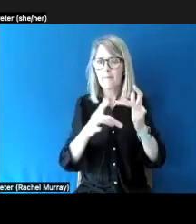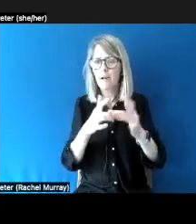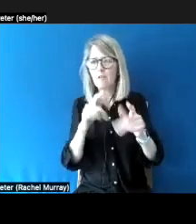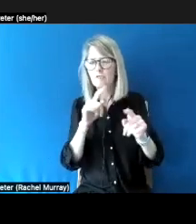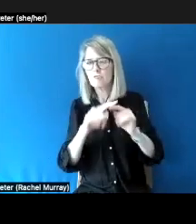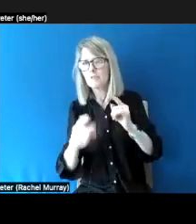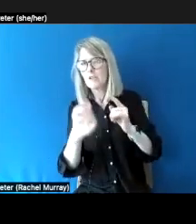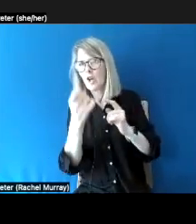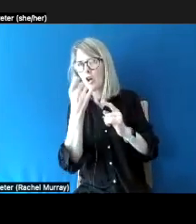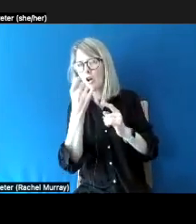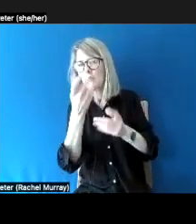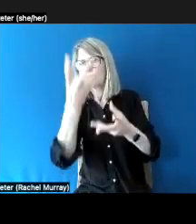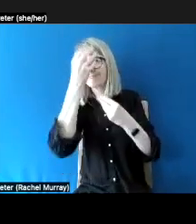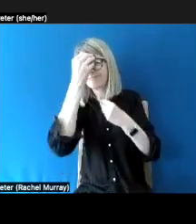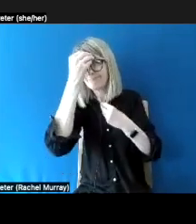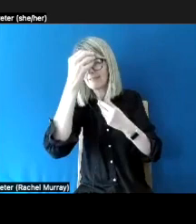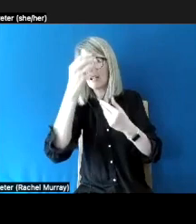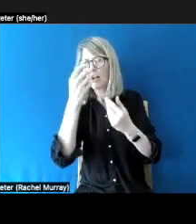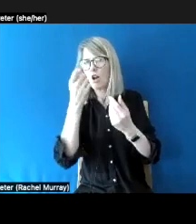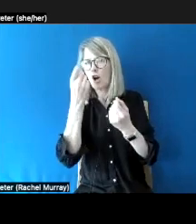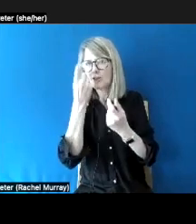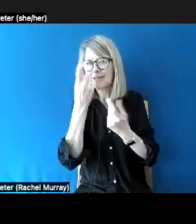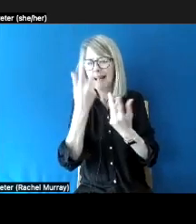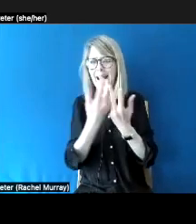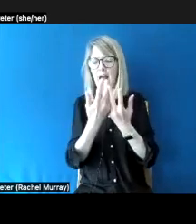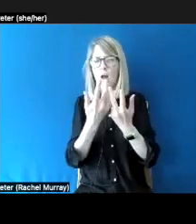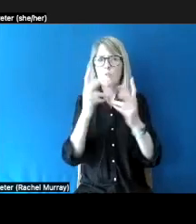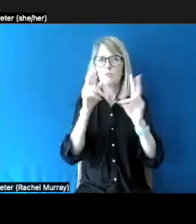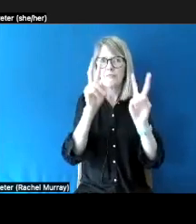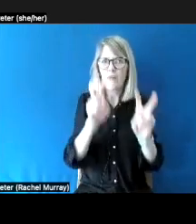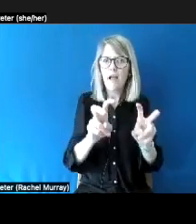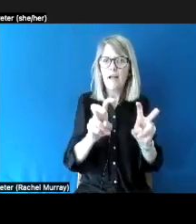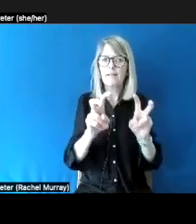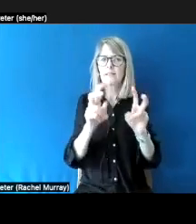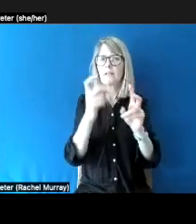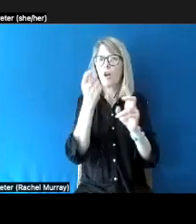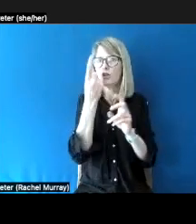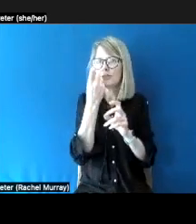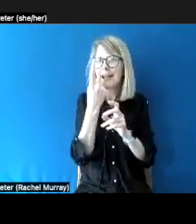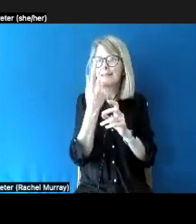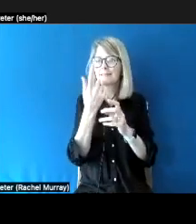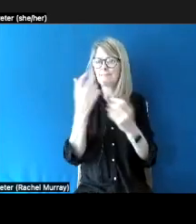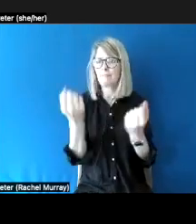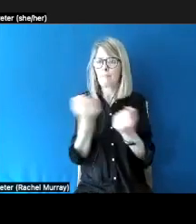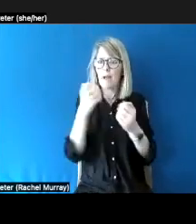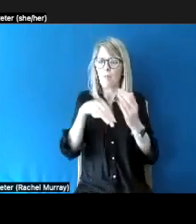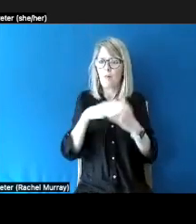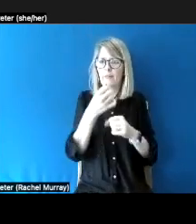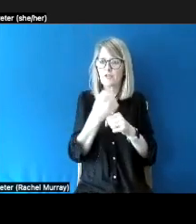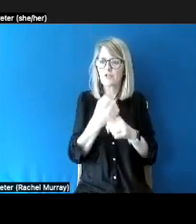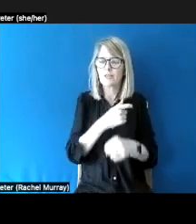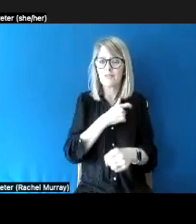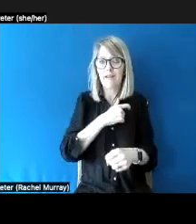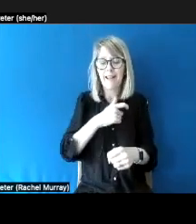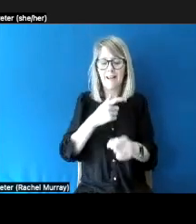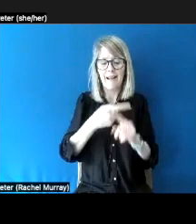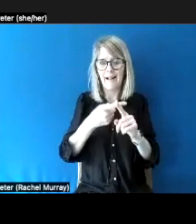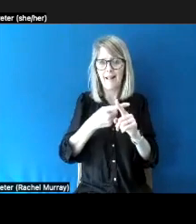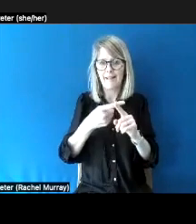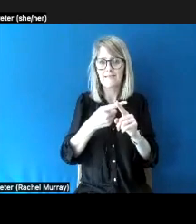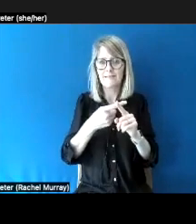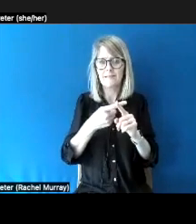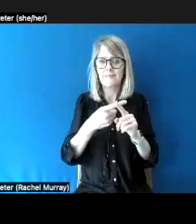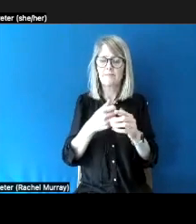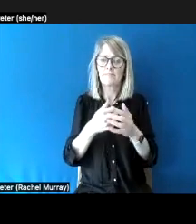we define, understand power within the Church of England. One of the areas that I've chosen to